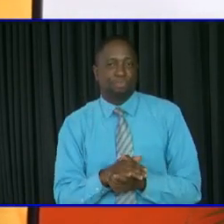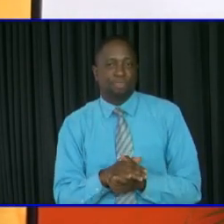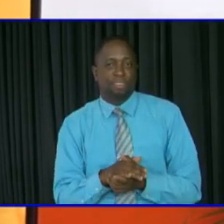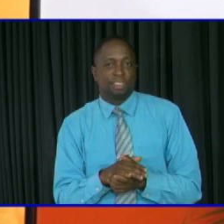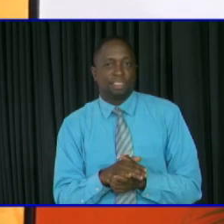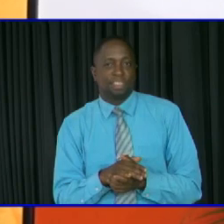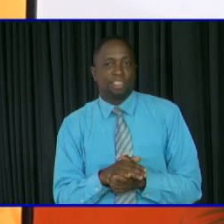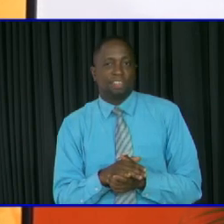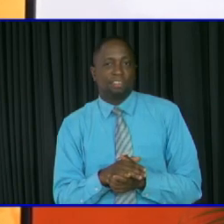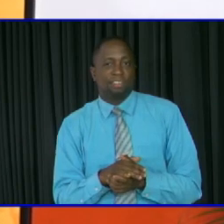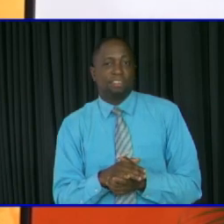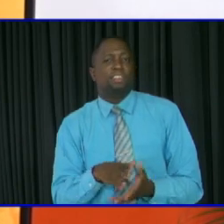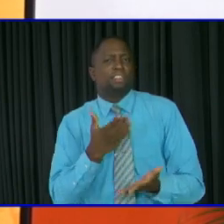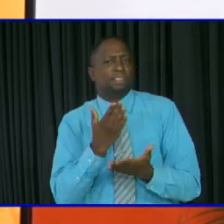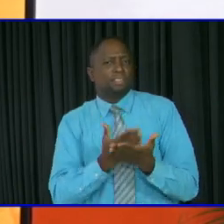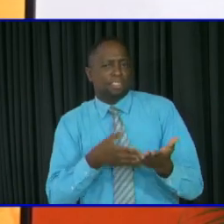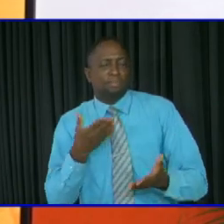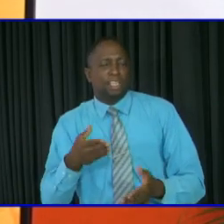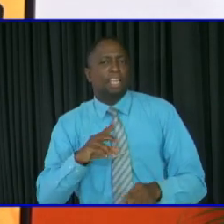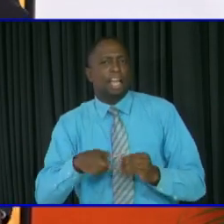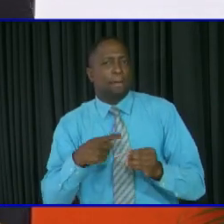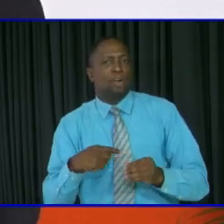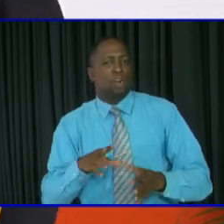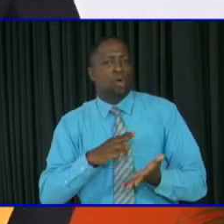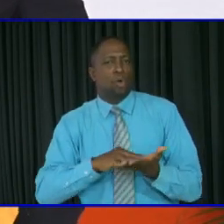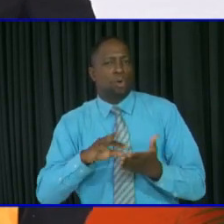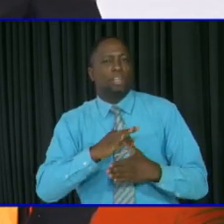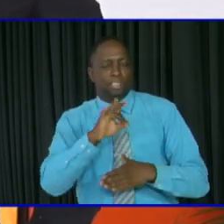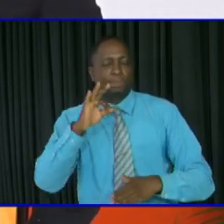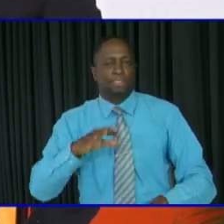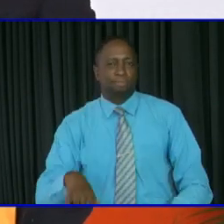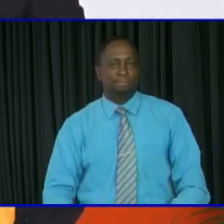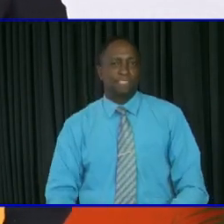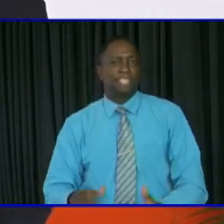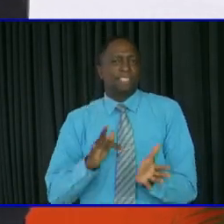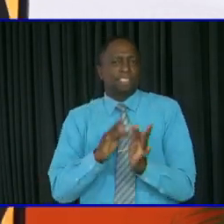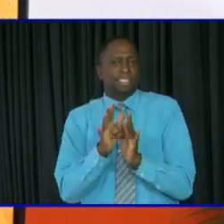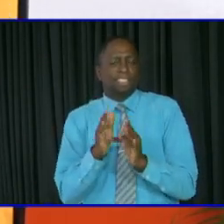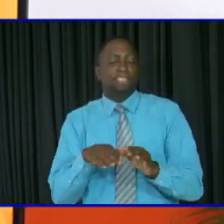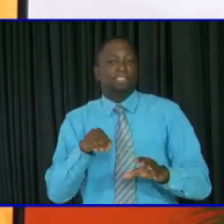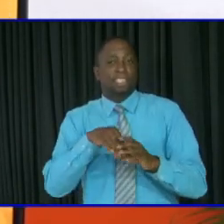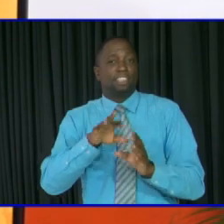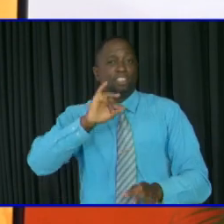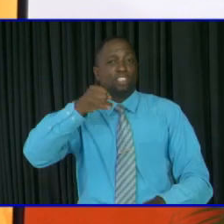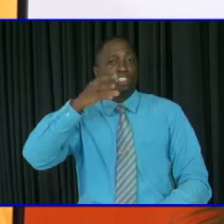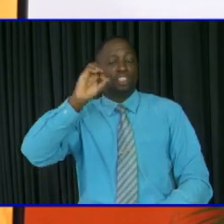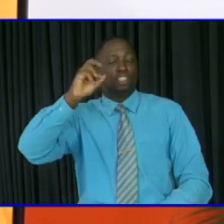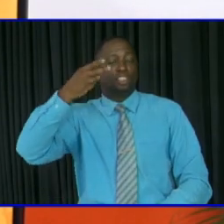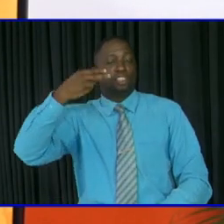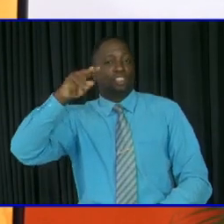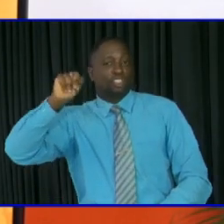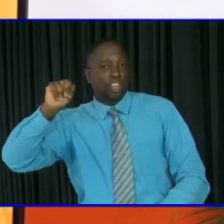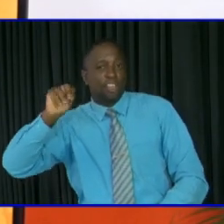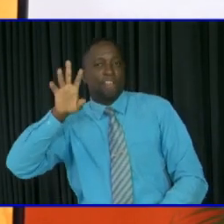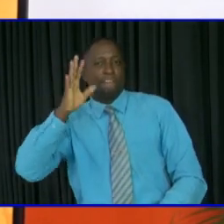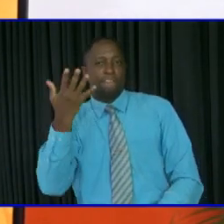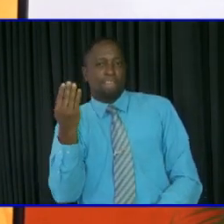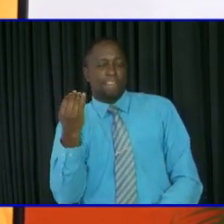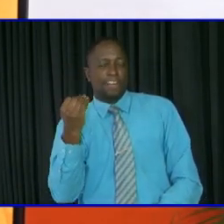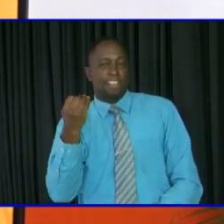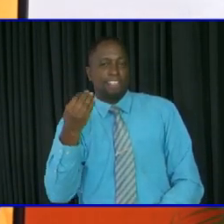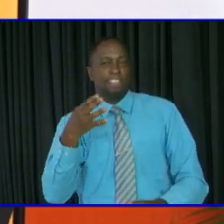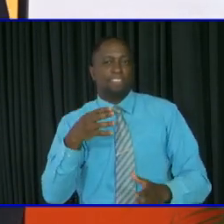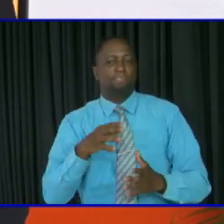I need to tell you a little bit about the Holy Spirit now. Jesus, in St. John 14, verses 16 to 18,